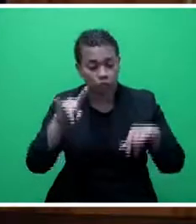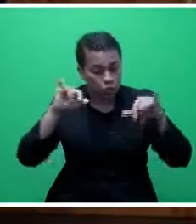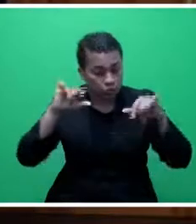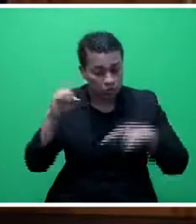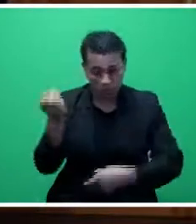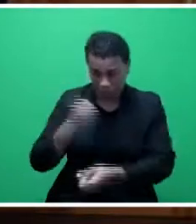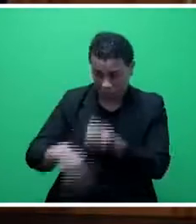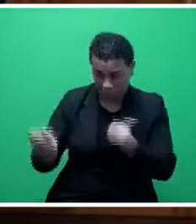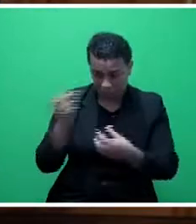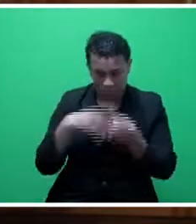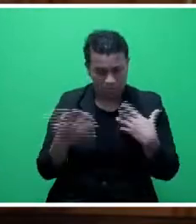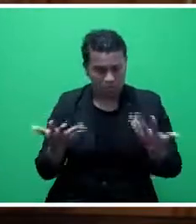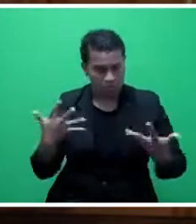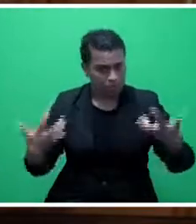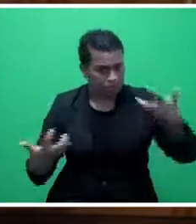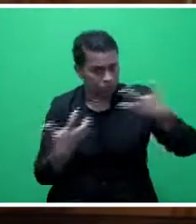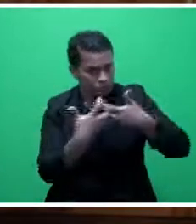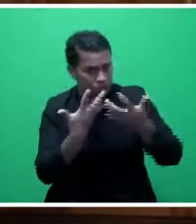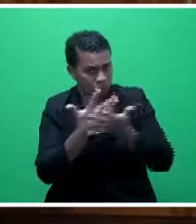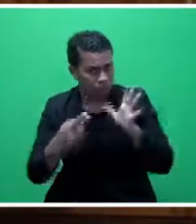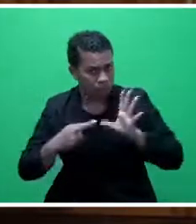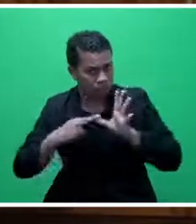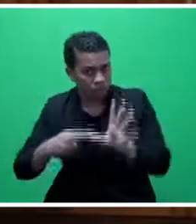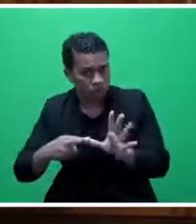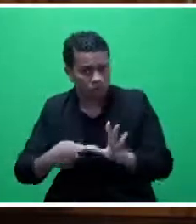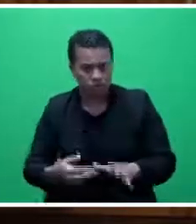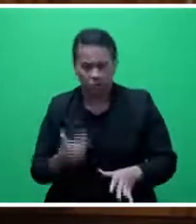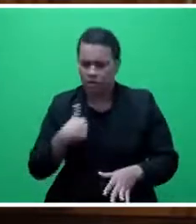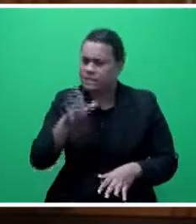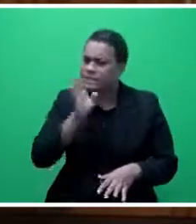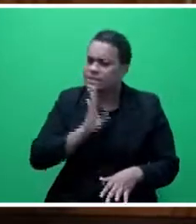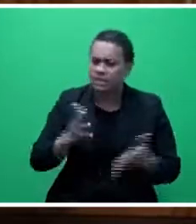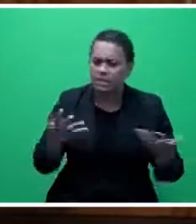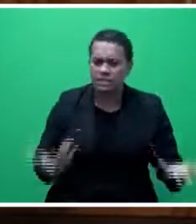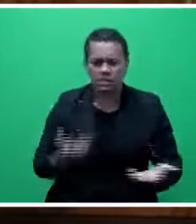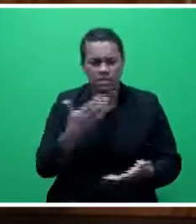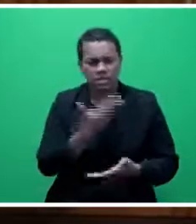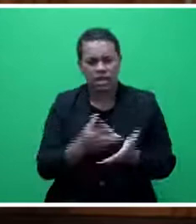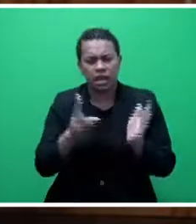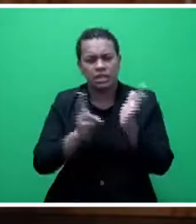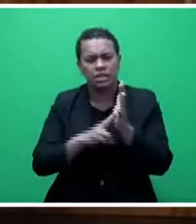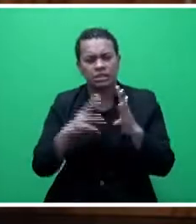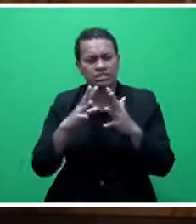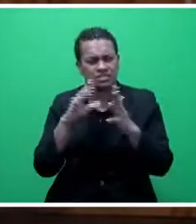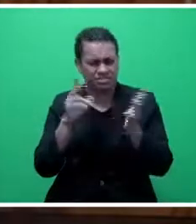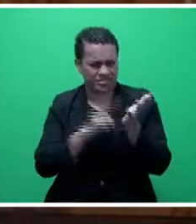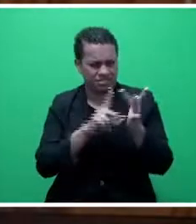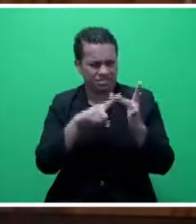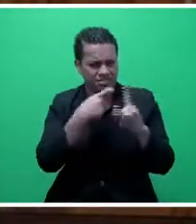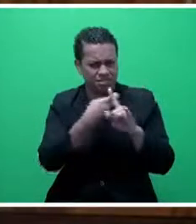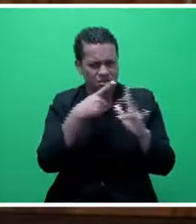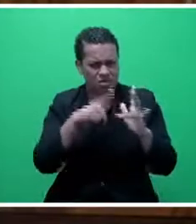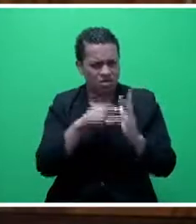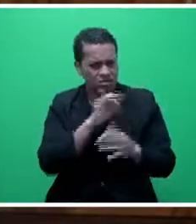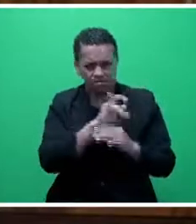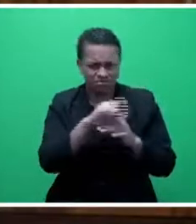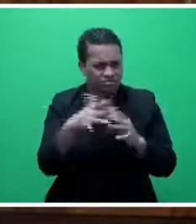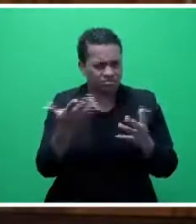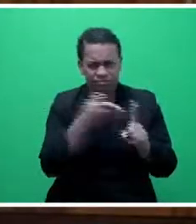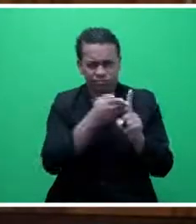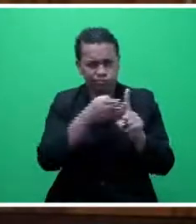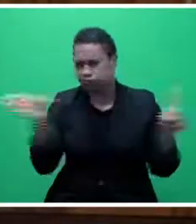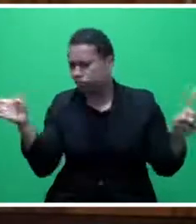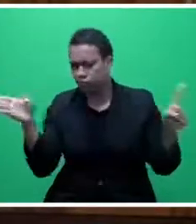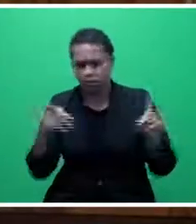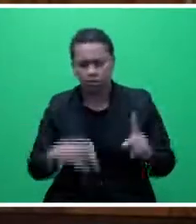Mr. Speaker, sir, unfortunately, Honourable Namaikula again deviated, but just to highlight regarding agriculture,